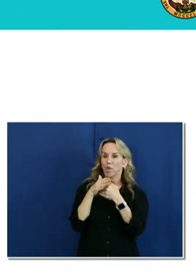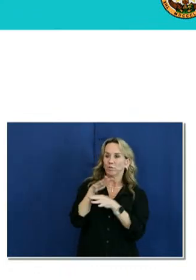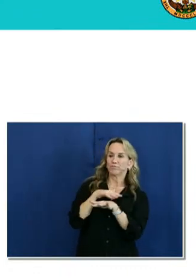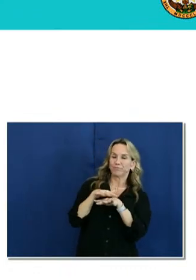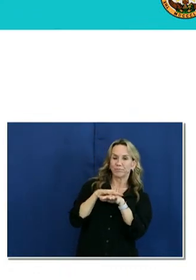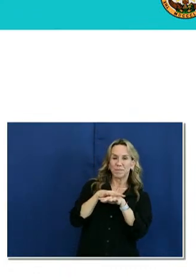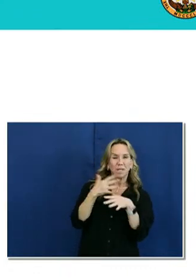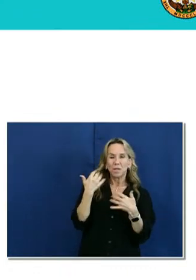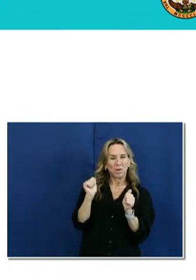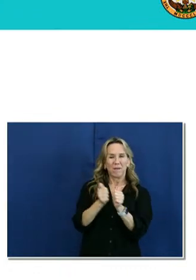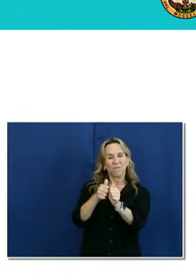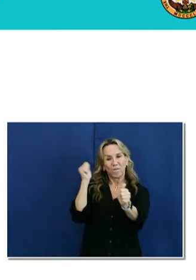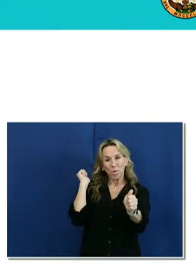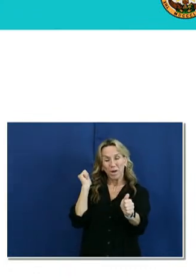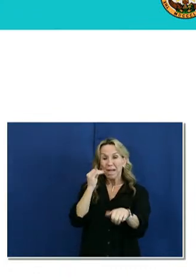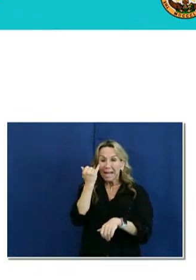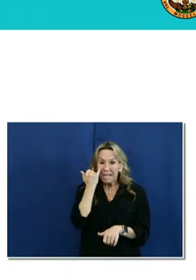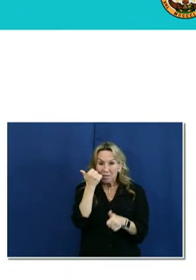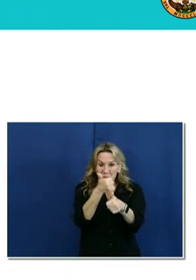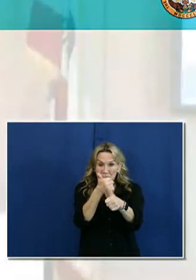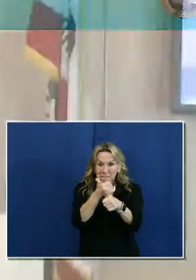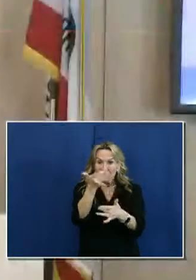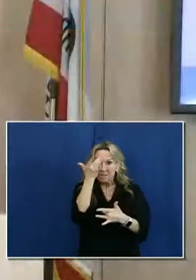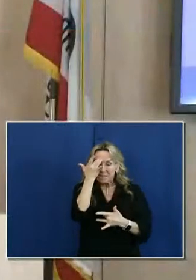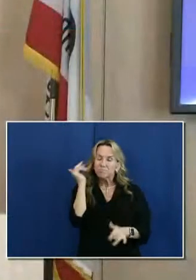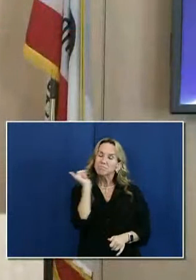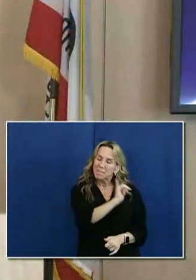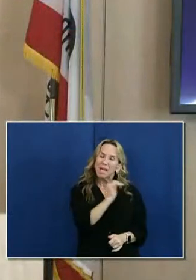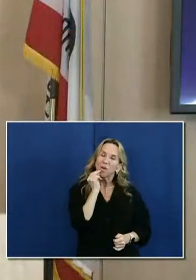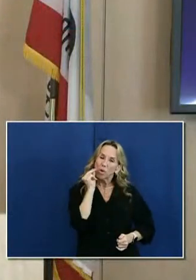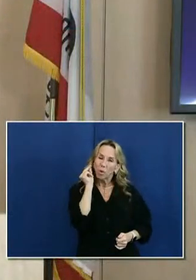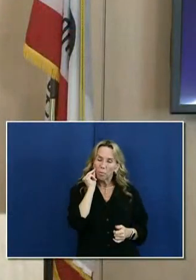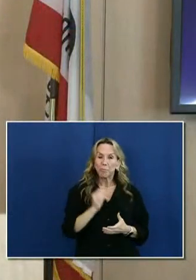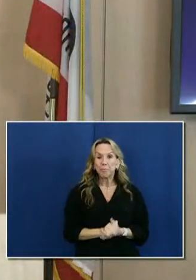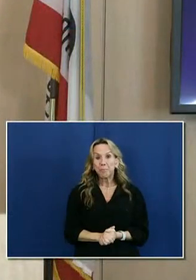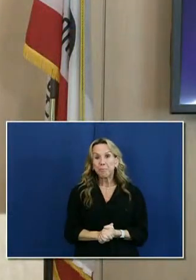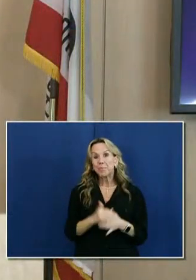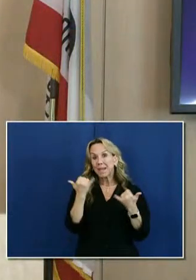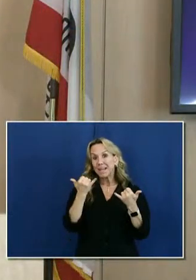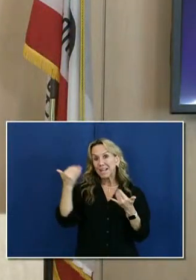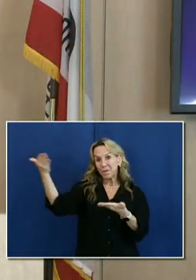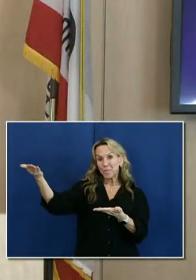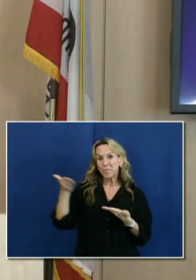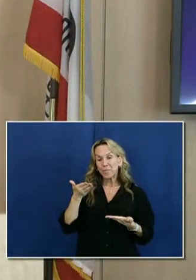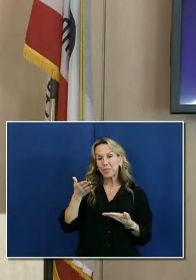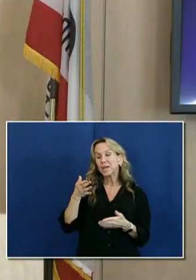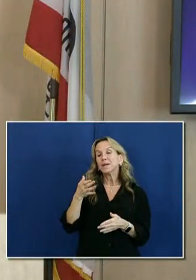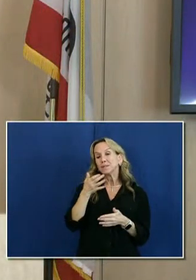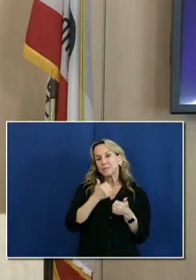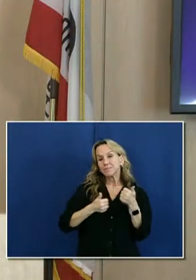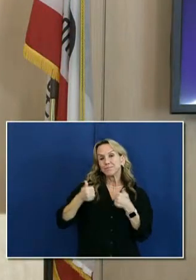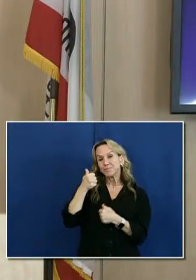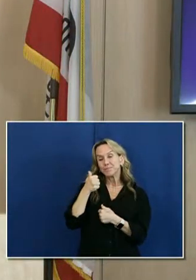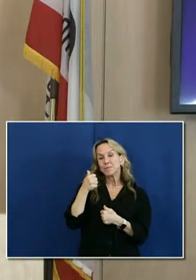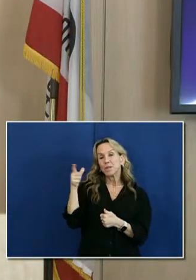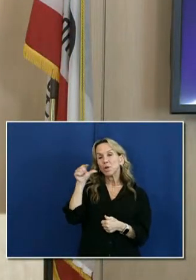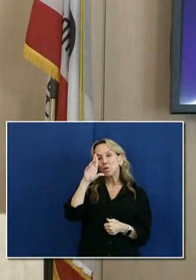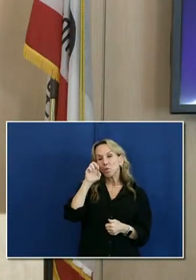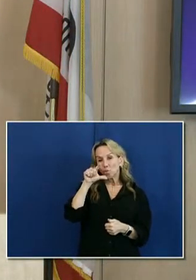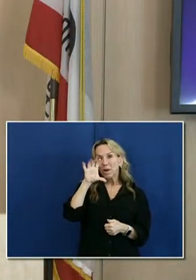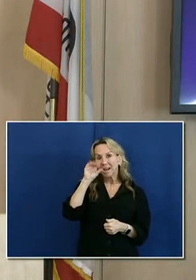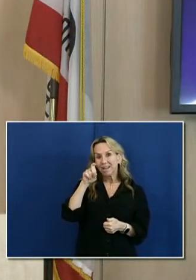and stay home if you're sick. Now please welcome back to the podium Chairman Greg Cox. Thank you.